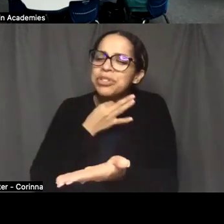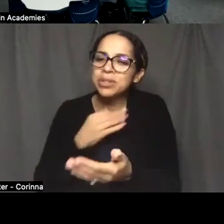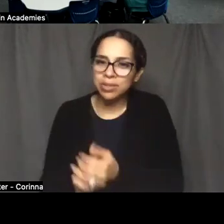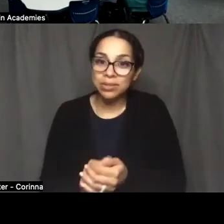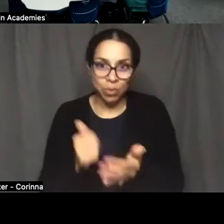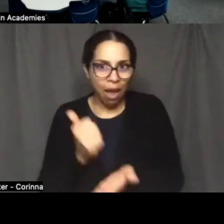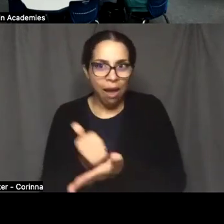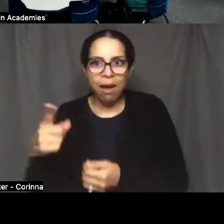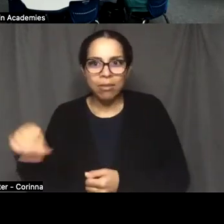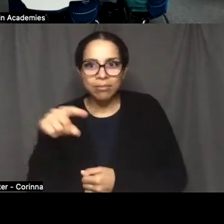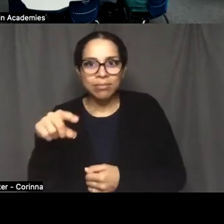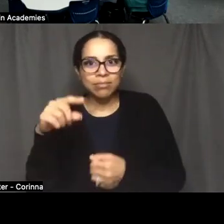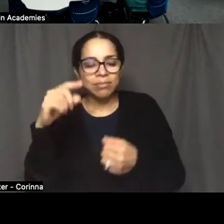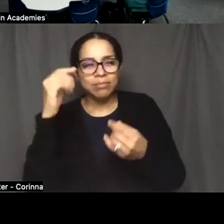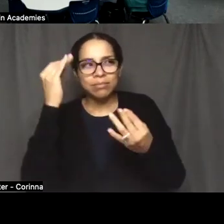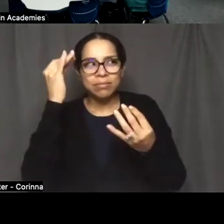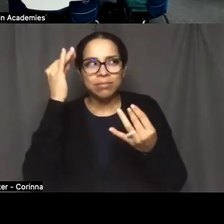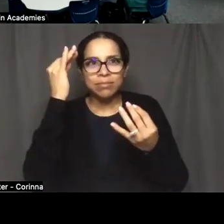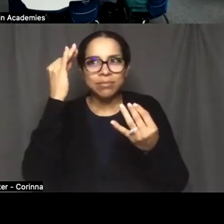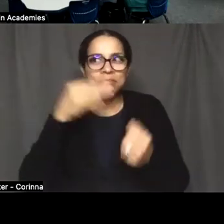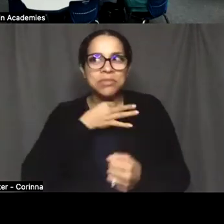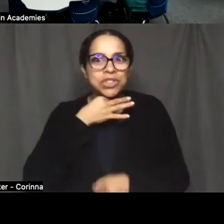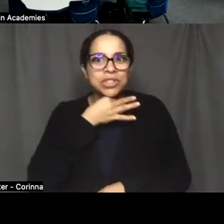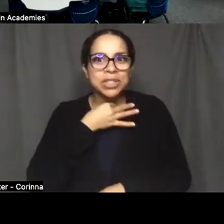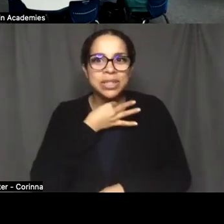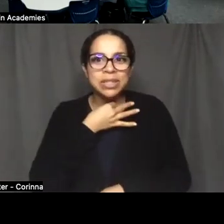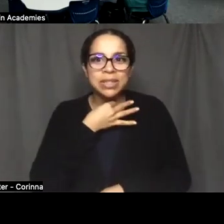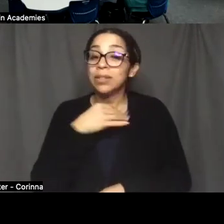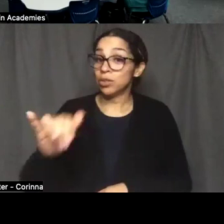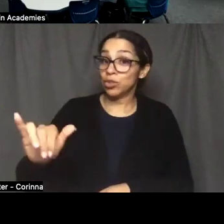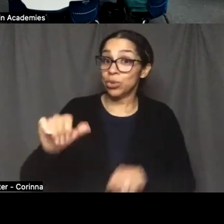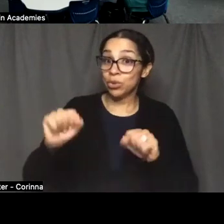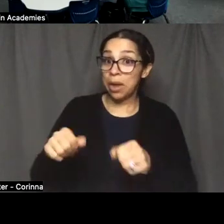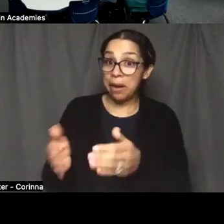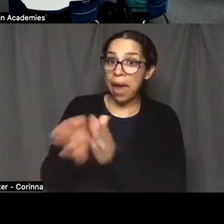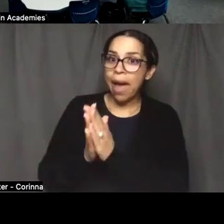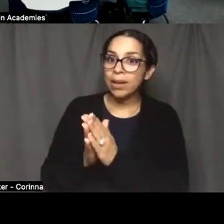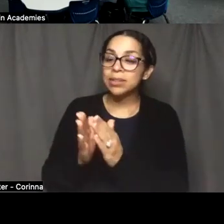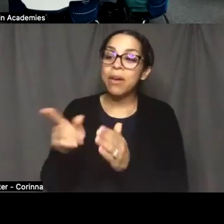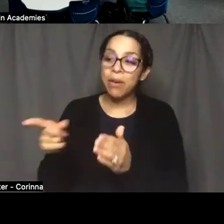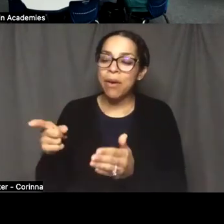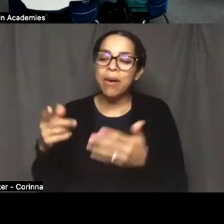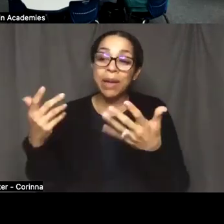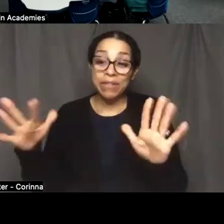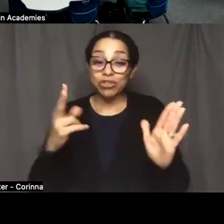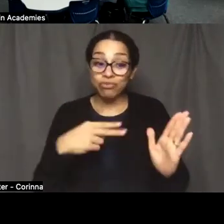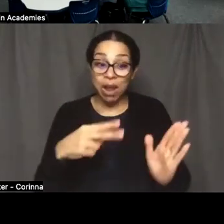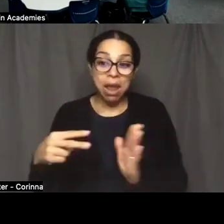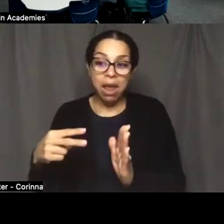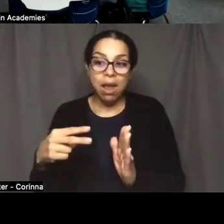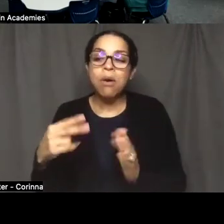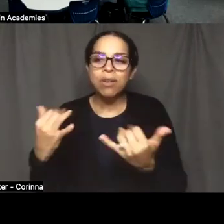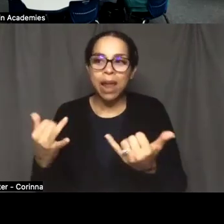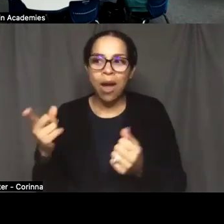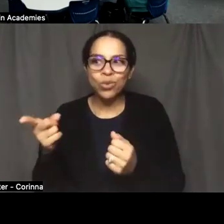really think about it. Sometimes too, you can ask them to make up their own ending to the book. They kind of like to do that sometimes too, be